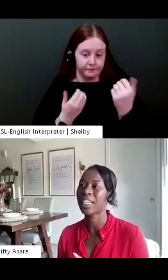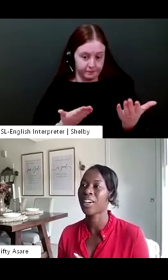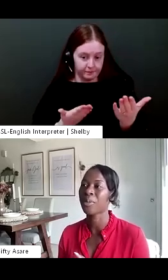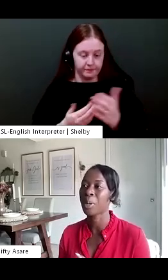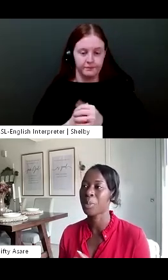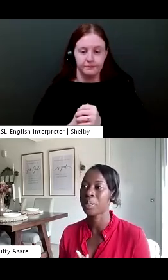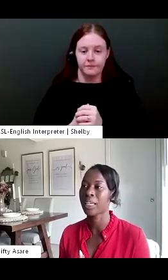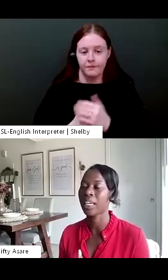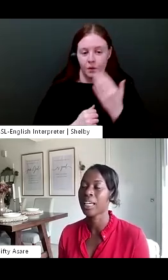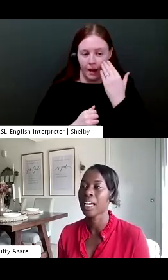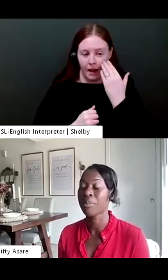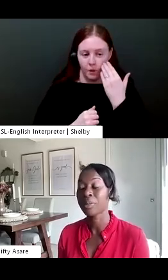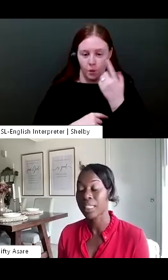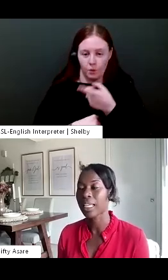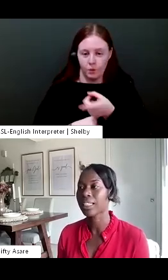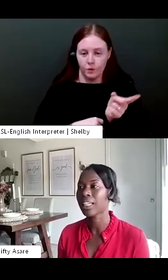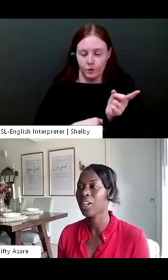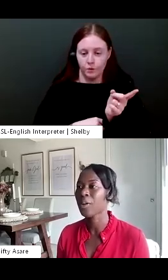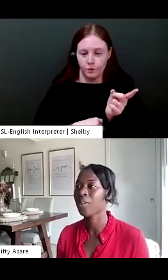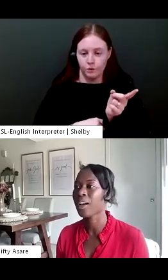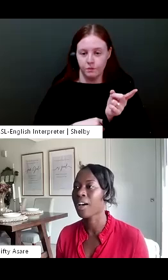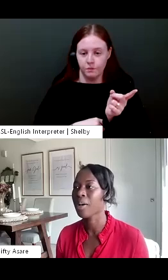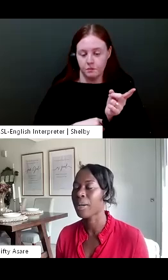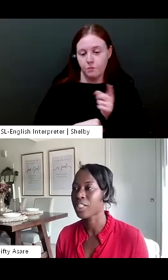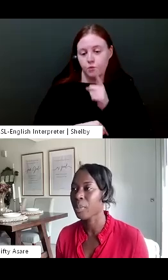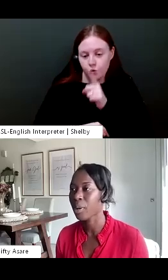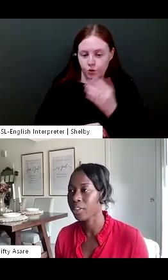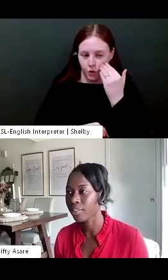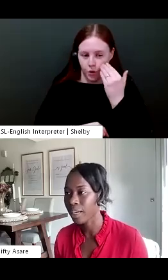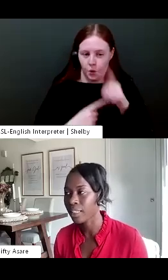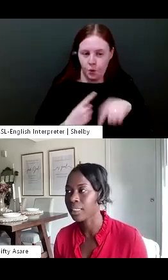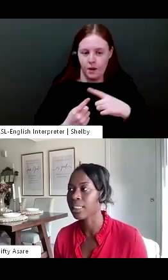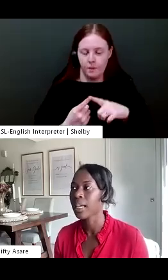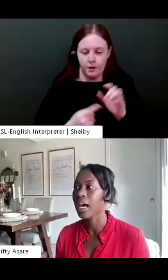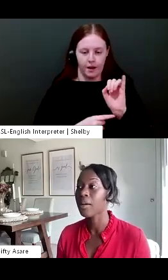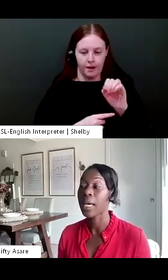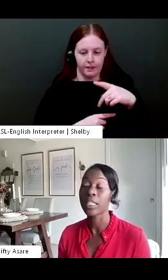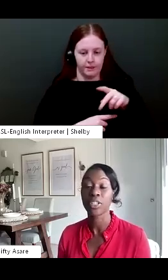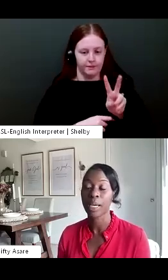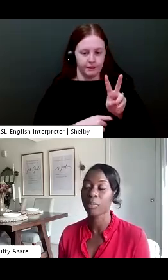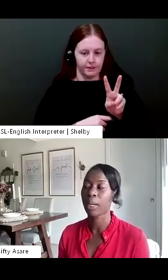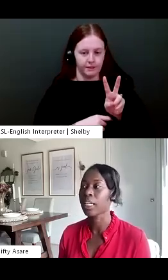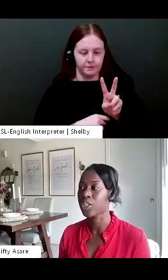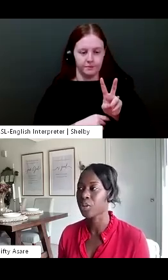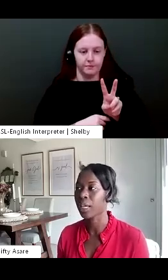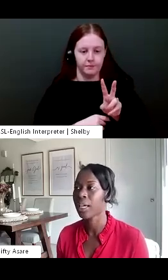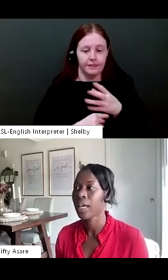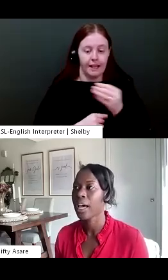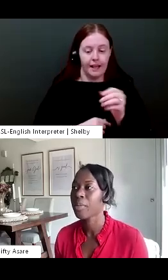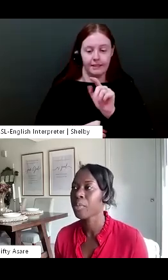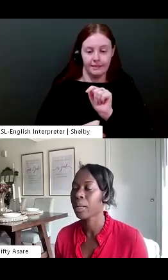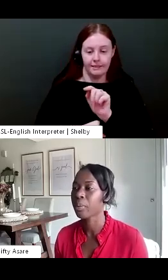folks here probably most likely know about intimate partner violence and traumatic brain